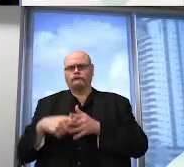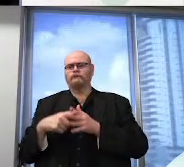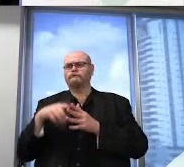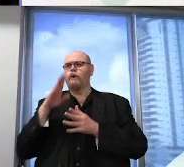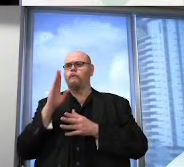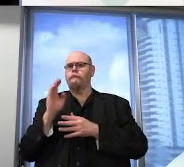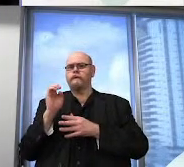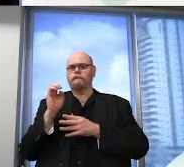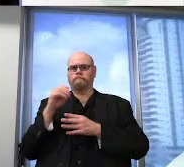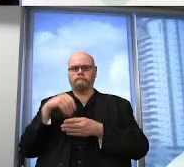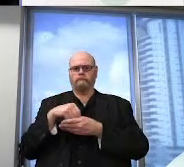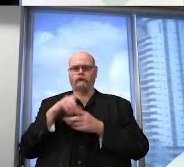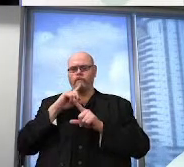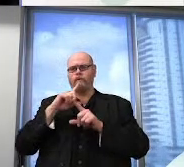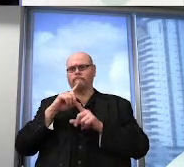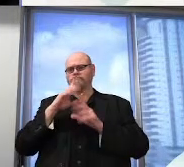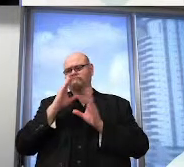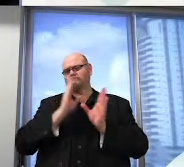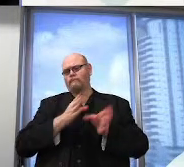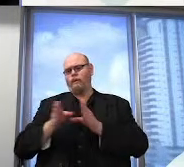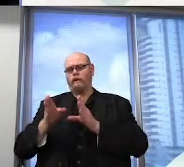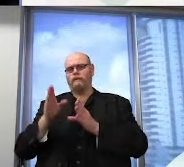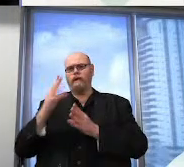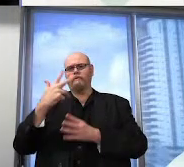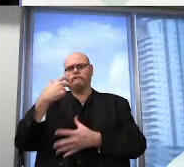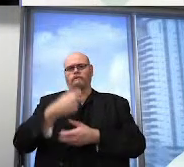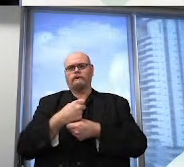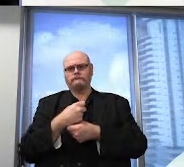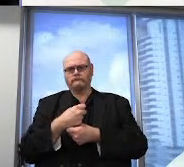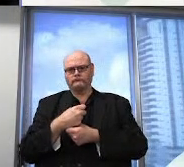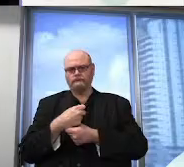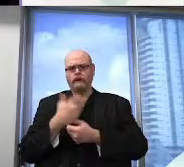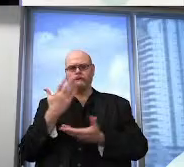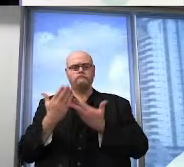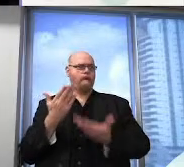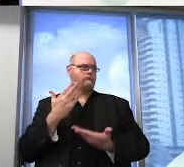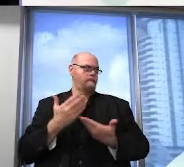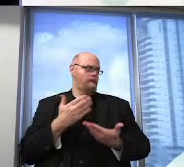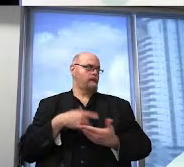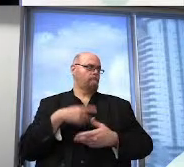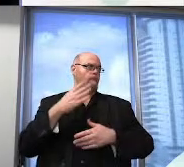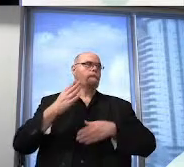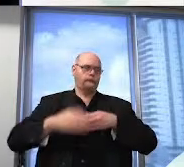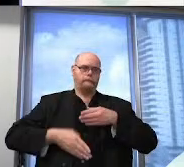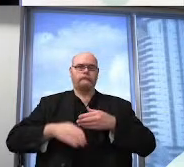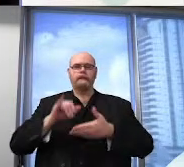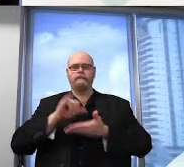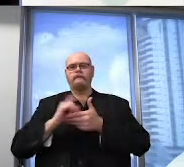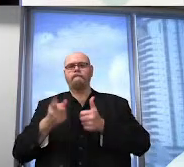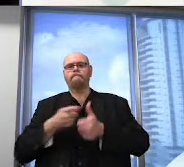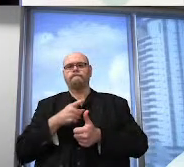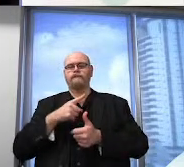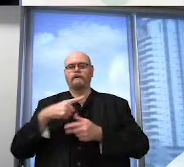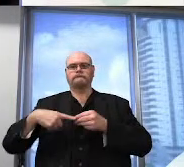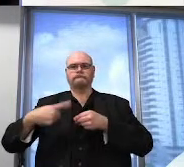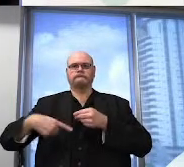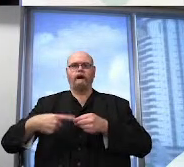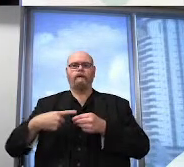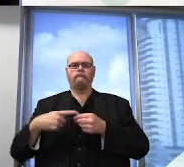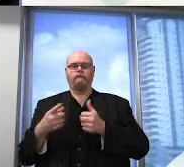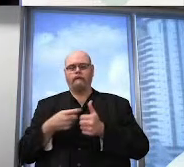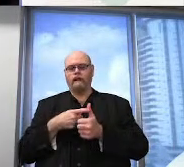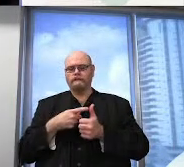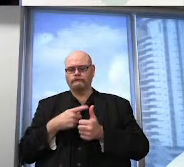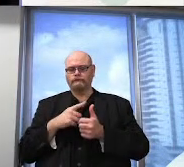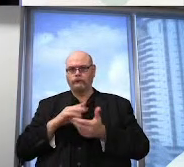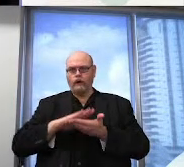be in the order of 3 years away probably from completing that first cycle